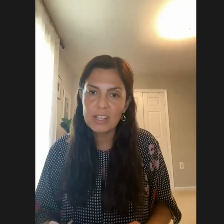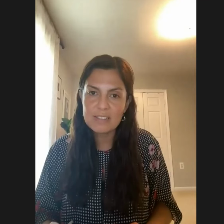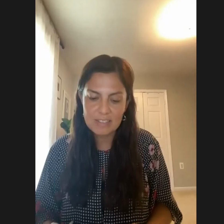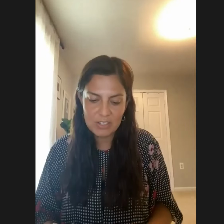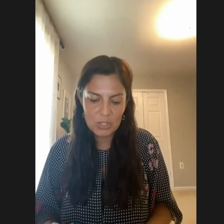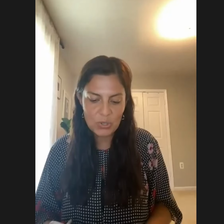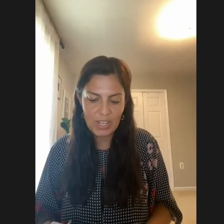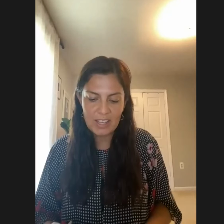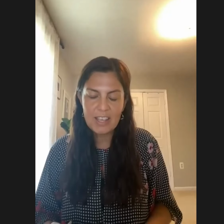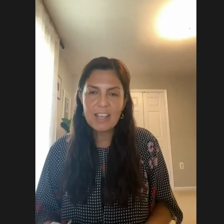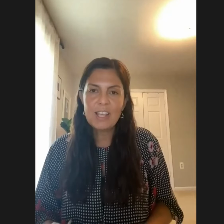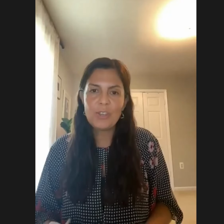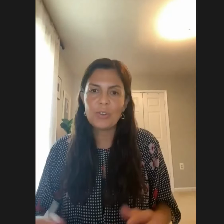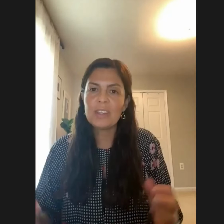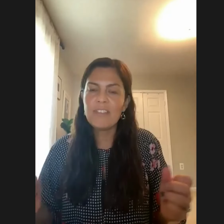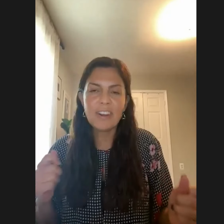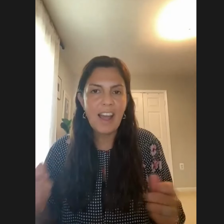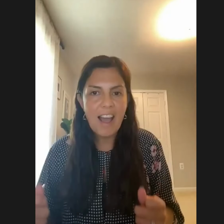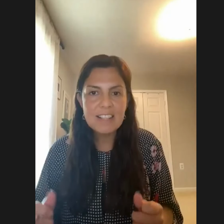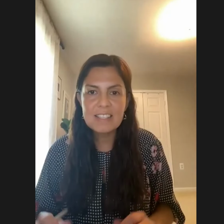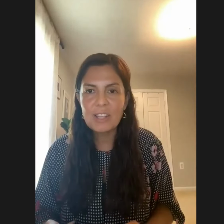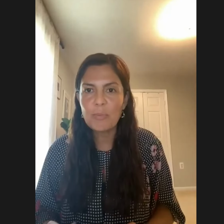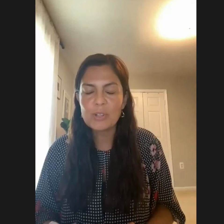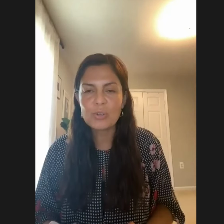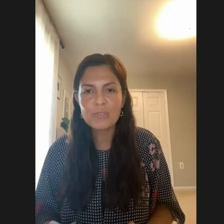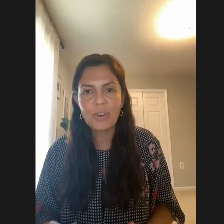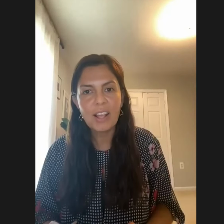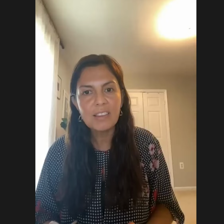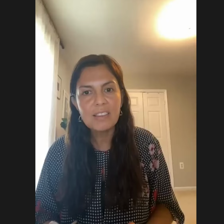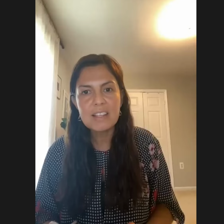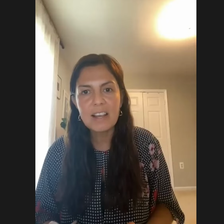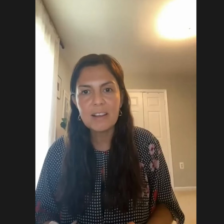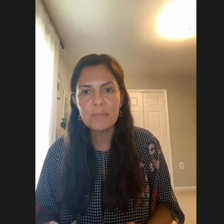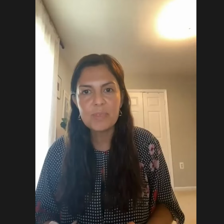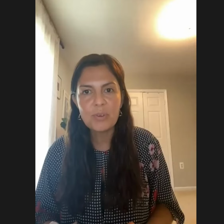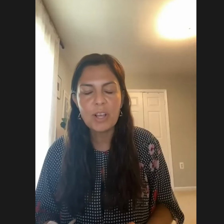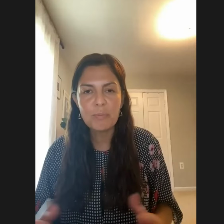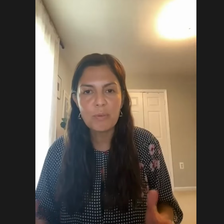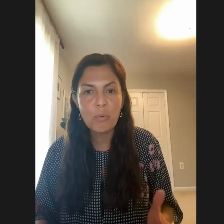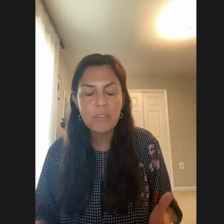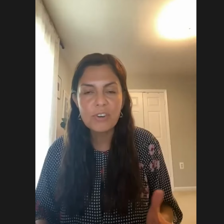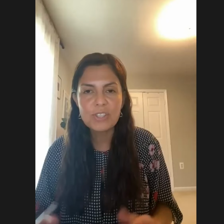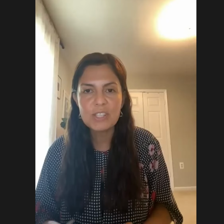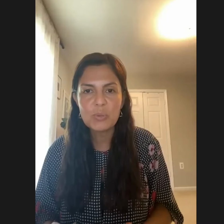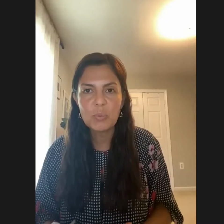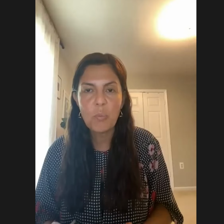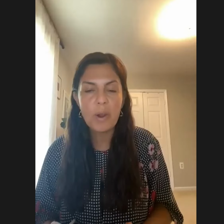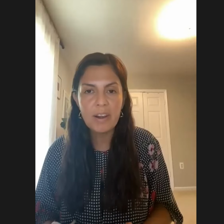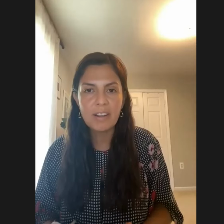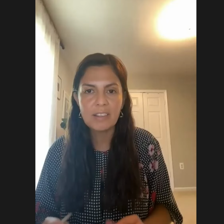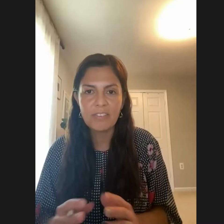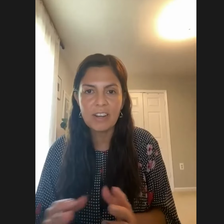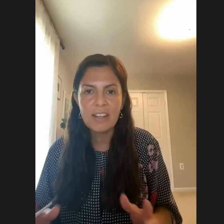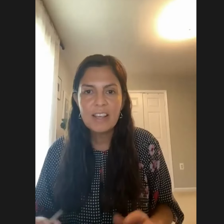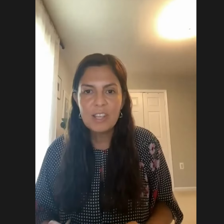home context and territory, the different hats that human resources for health health workforce need to